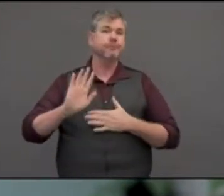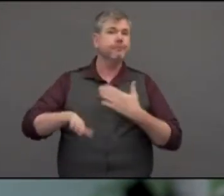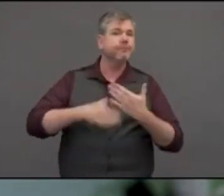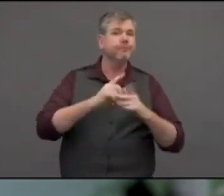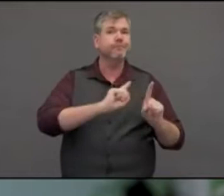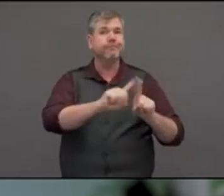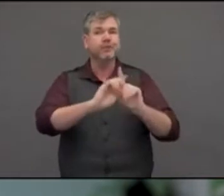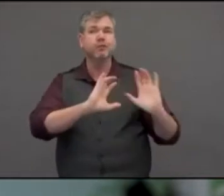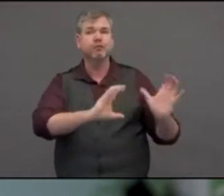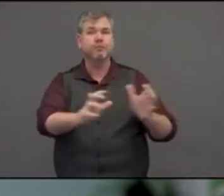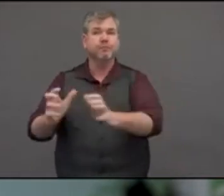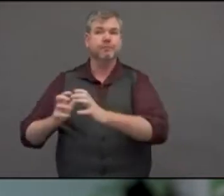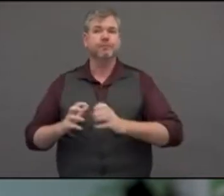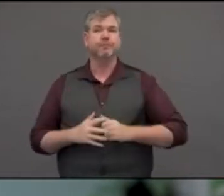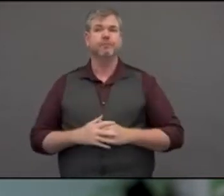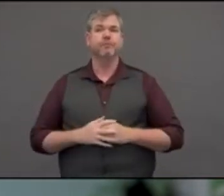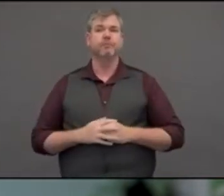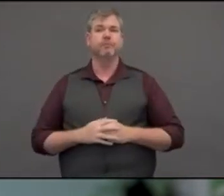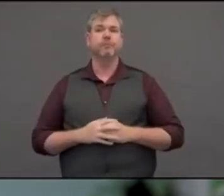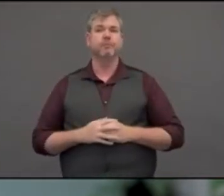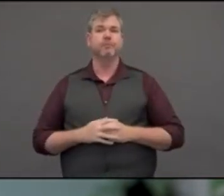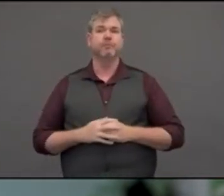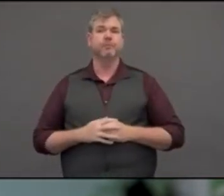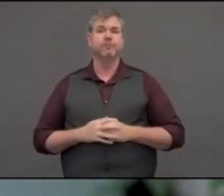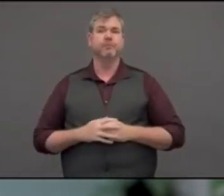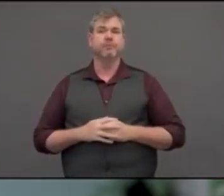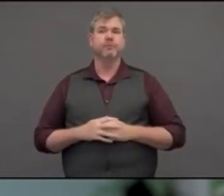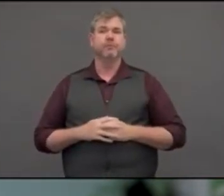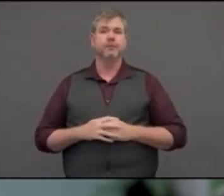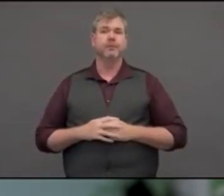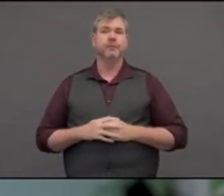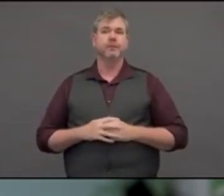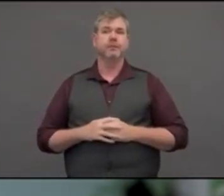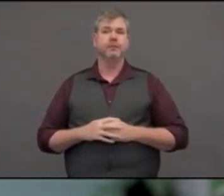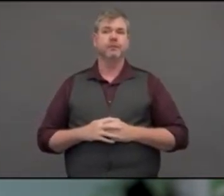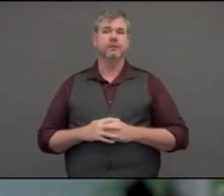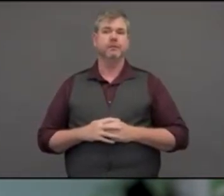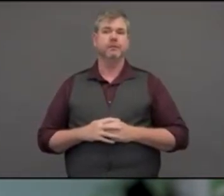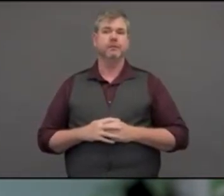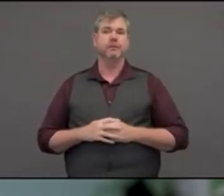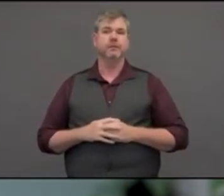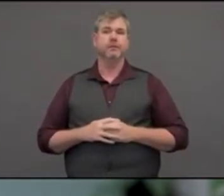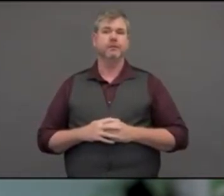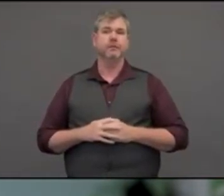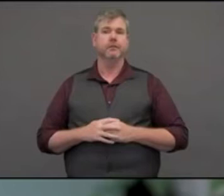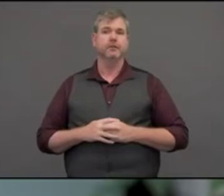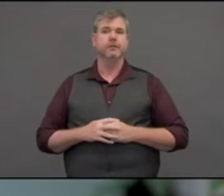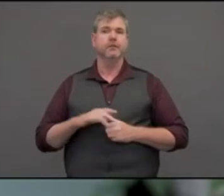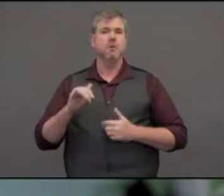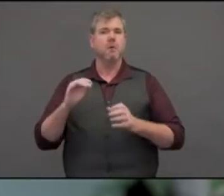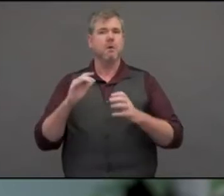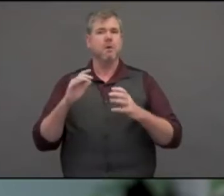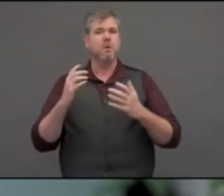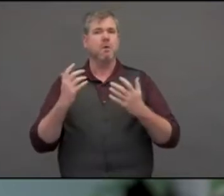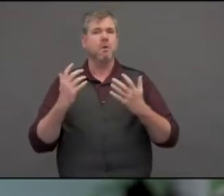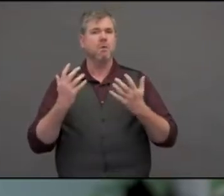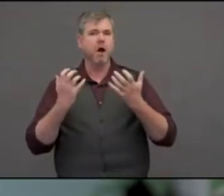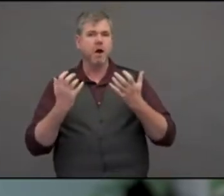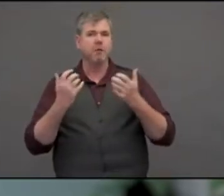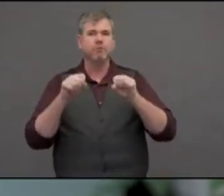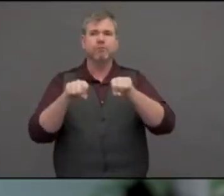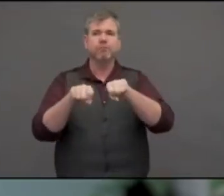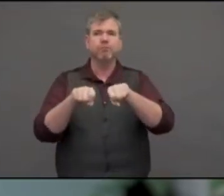of individuals who've come into contact with them. And that's how we break the chains of transmission and keep COVID